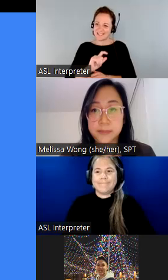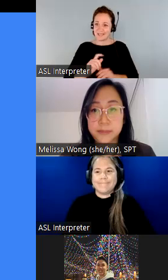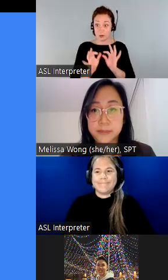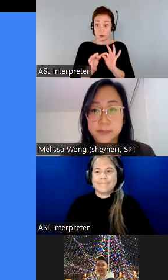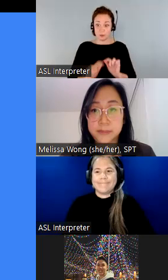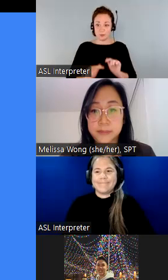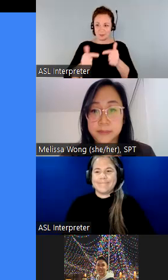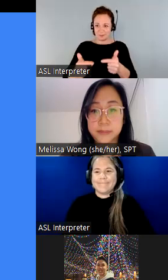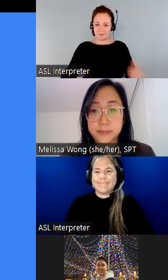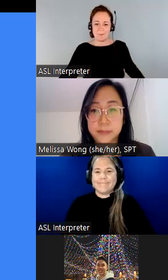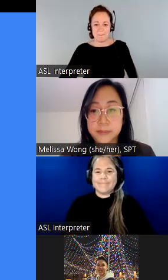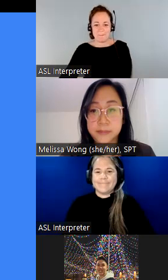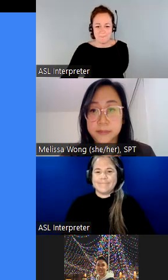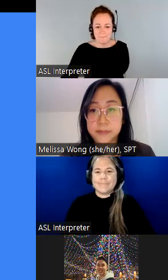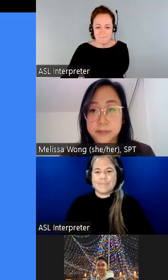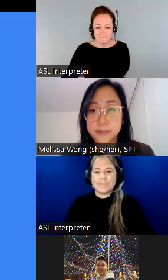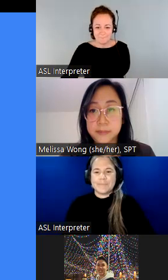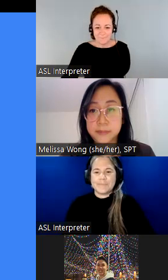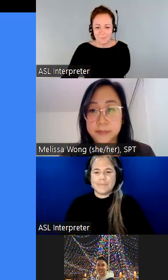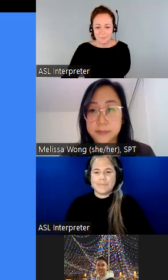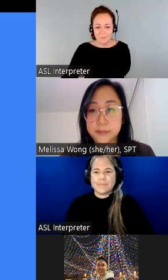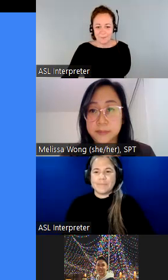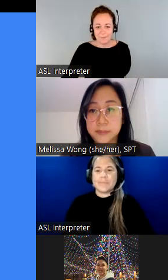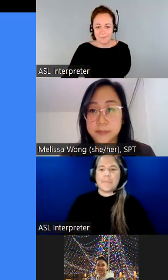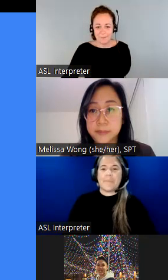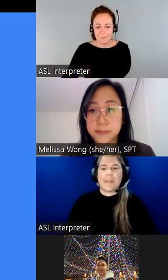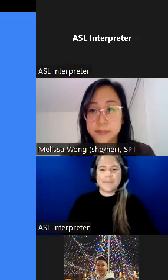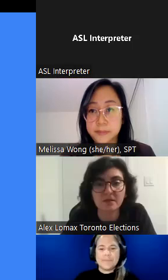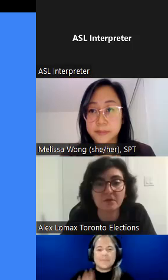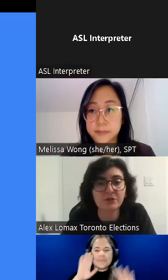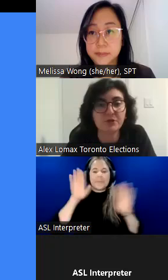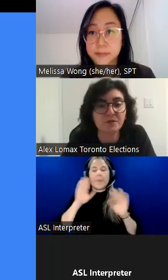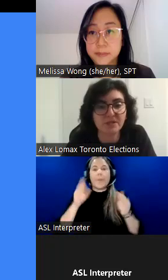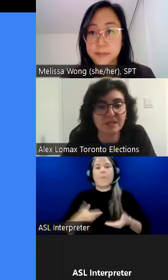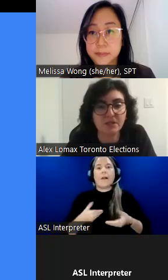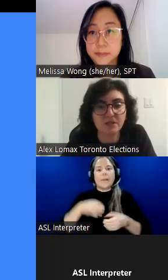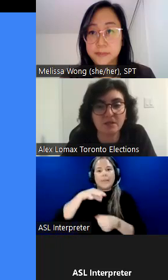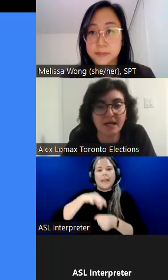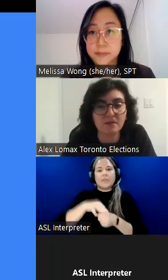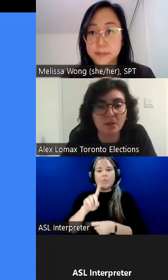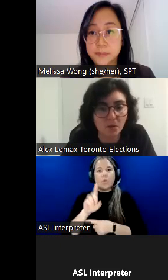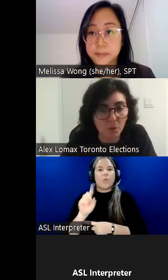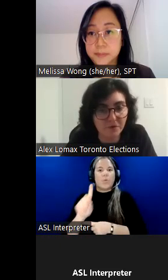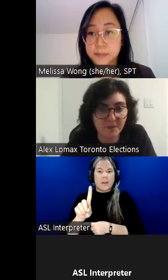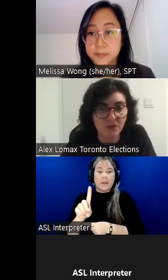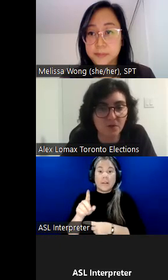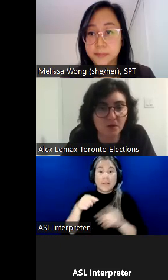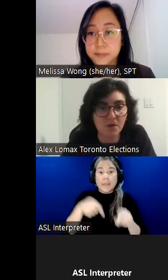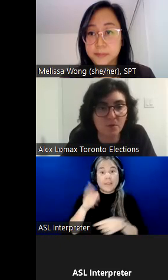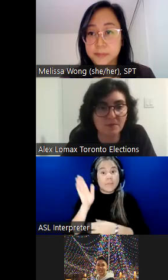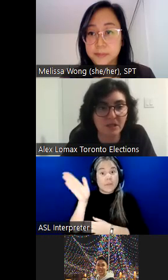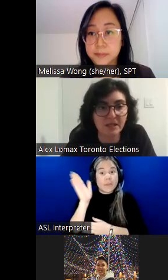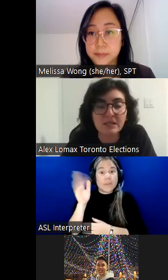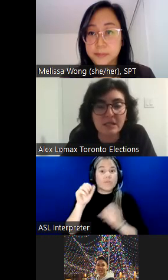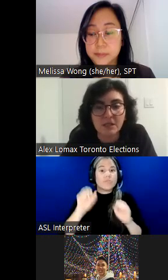Great, thank you very much. So welcome to Elections 101. You can find a version of this presentation and a lot more information on